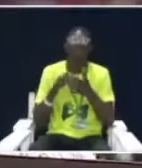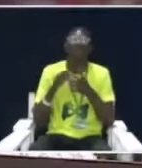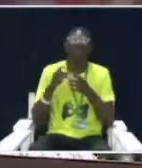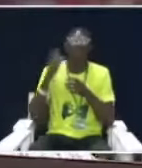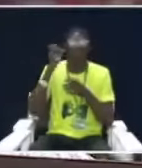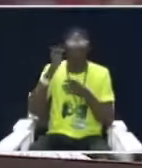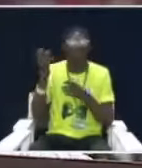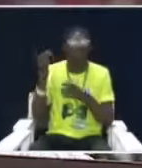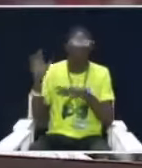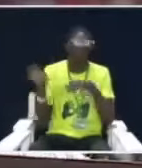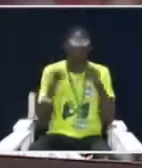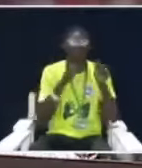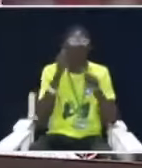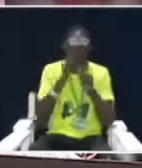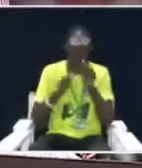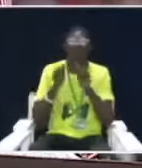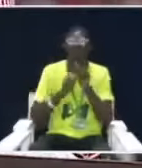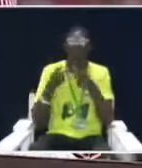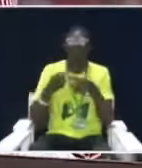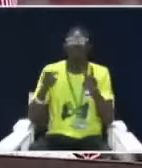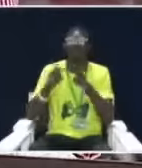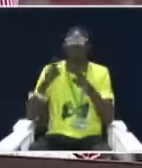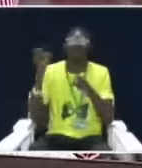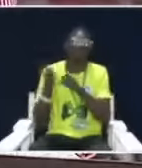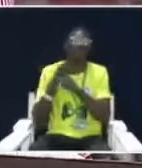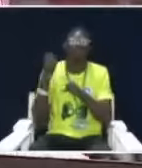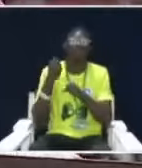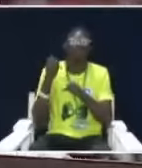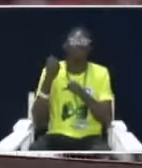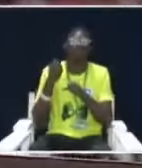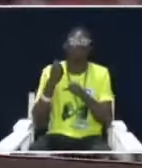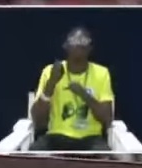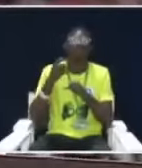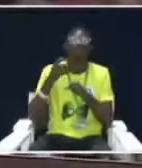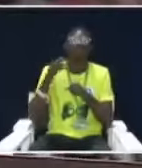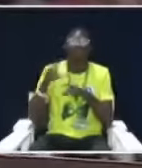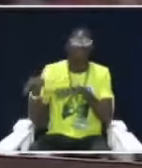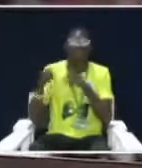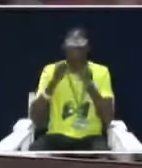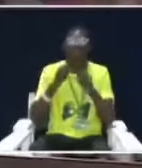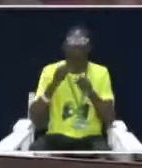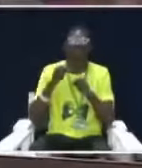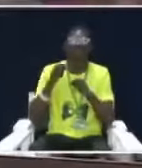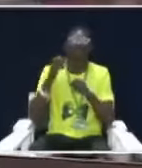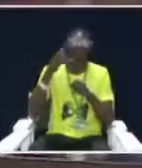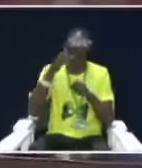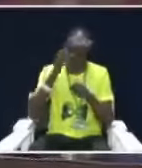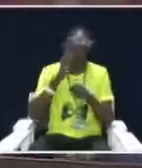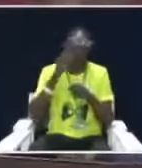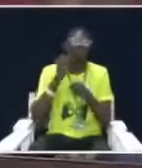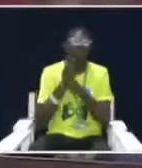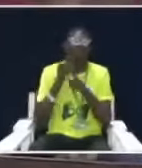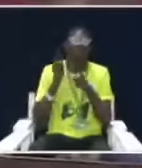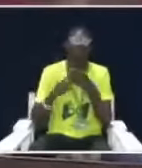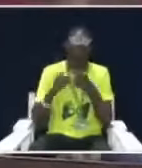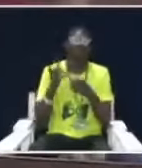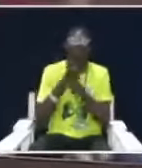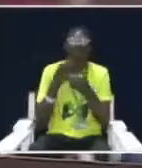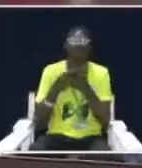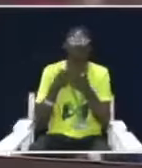kidnapped, and every valuable on her was taken. The kidnappers called her husband to ask for